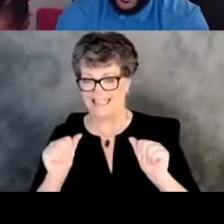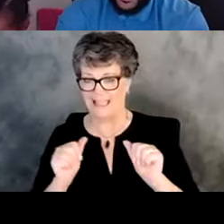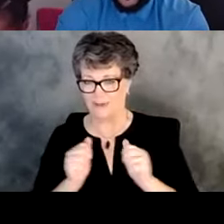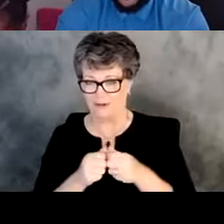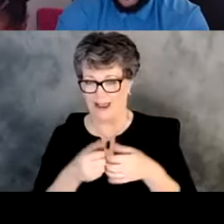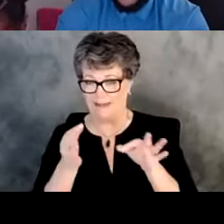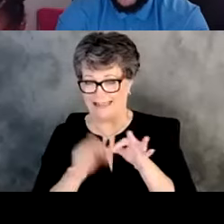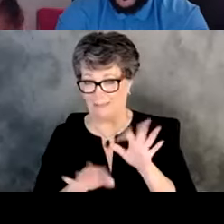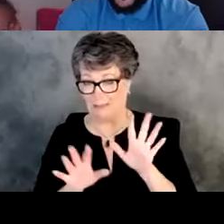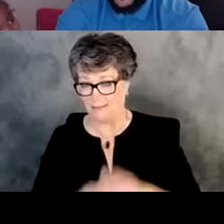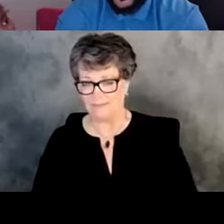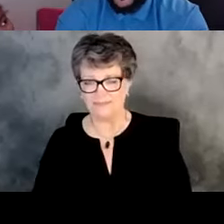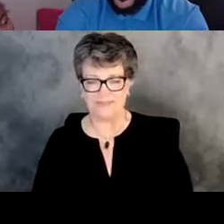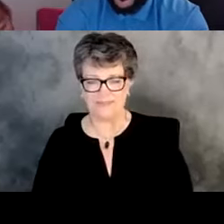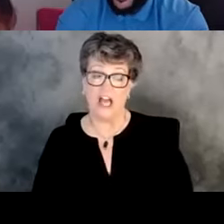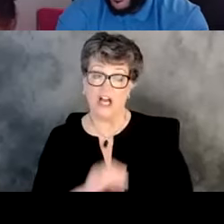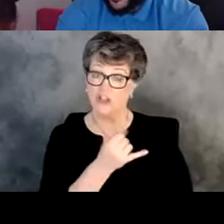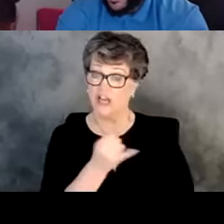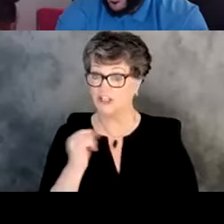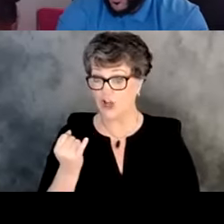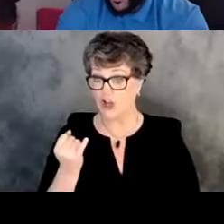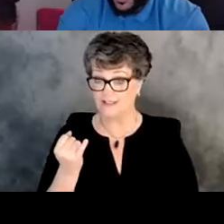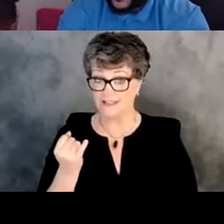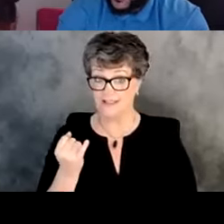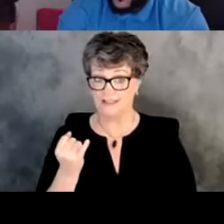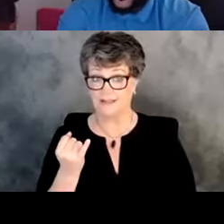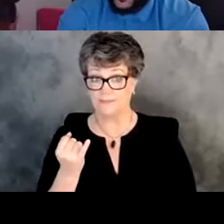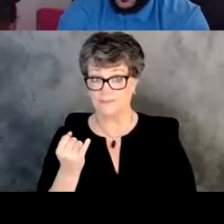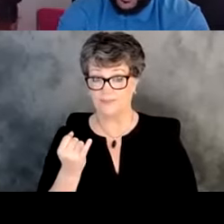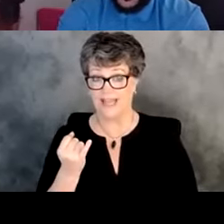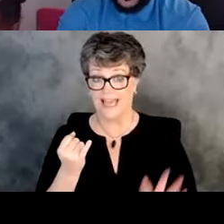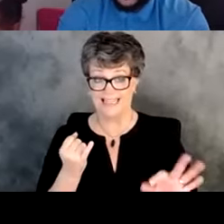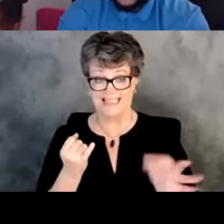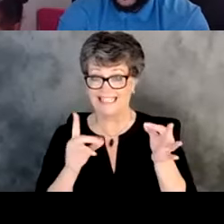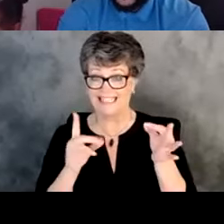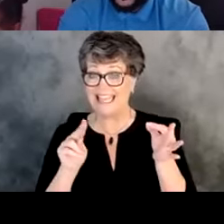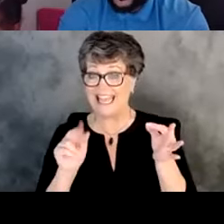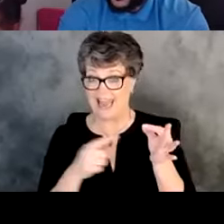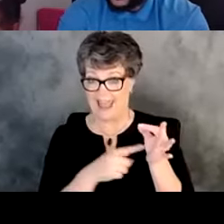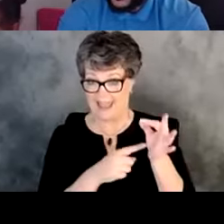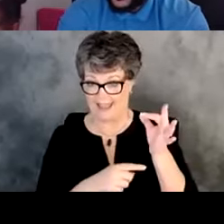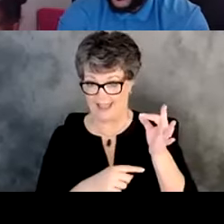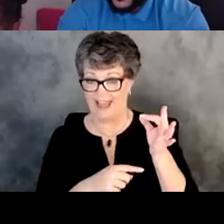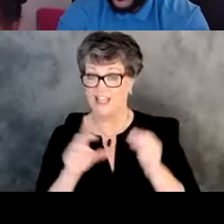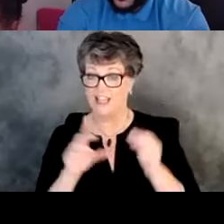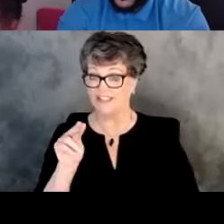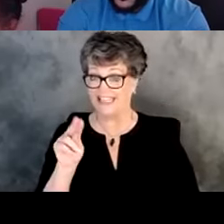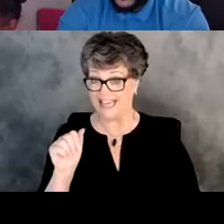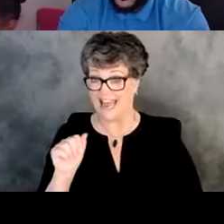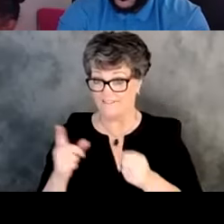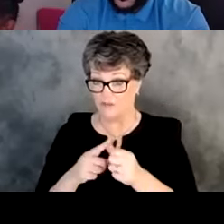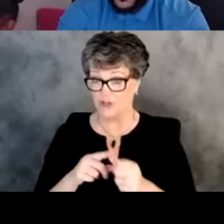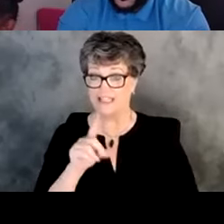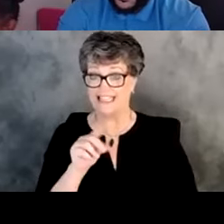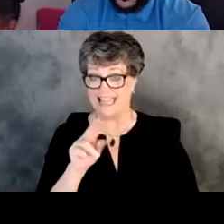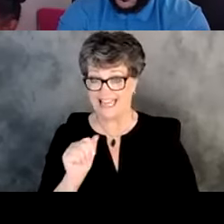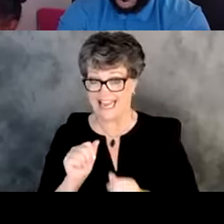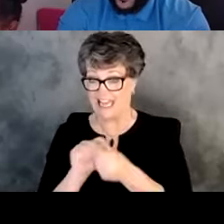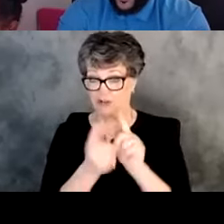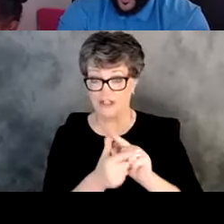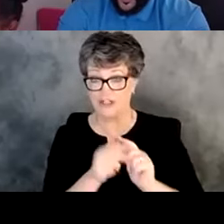it. Johnson & Johnson essentially takes DNA. So you have DNA first, DNA gets translated